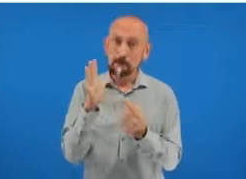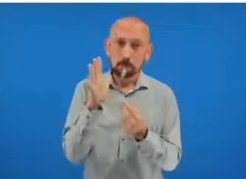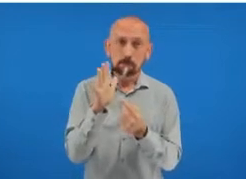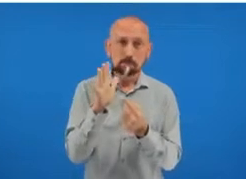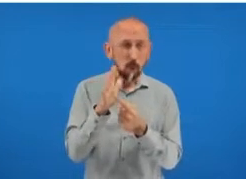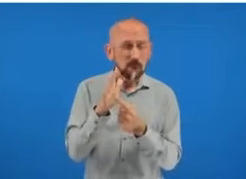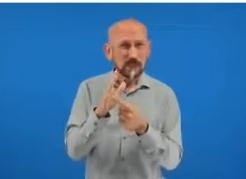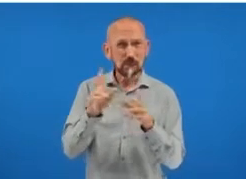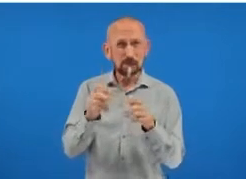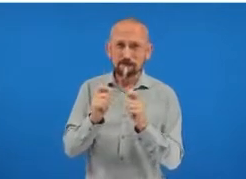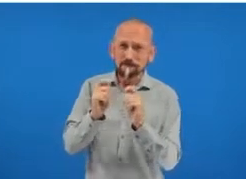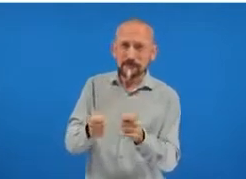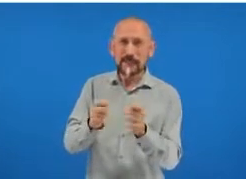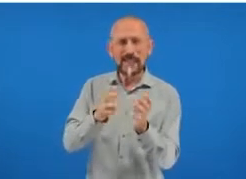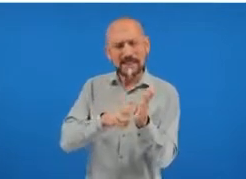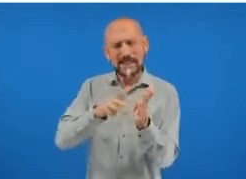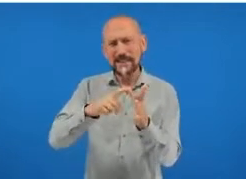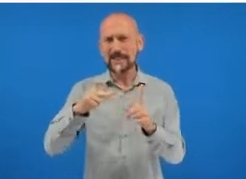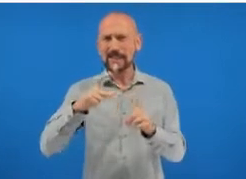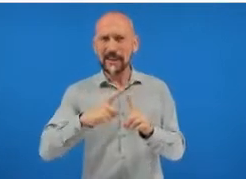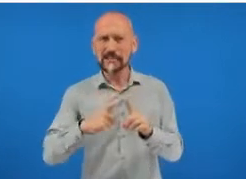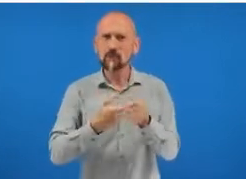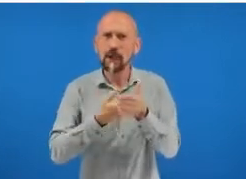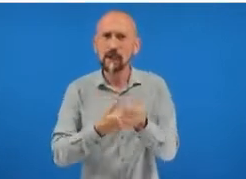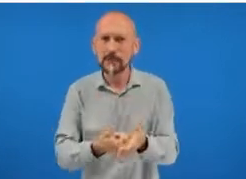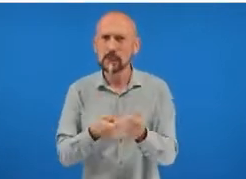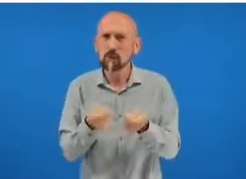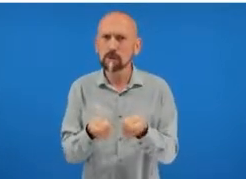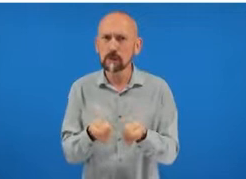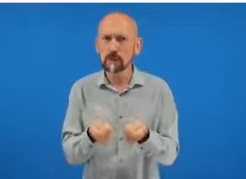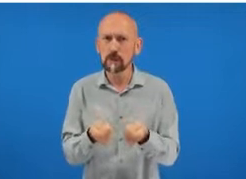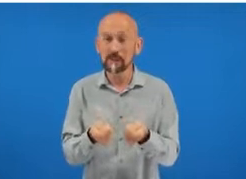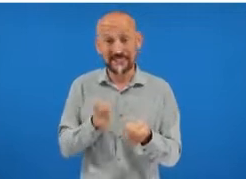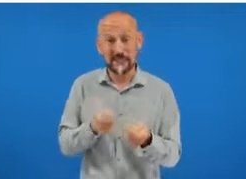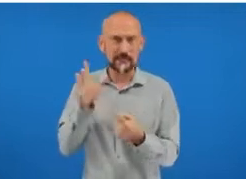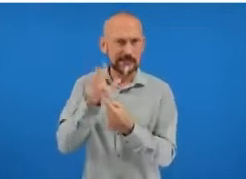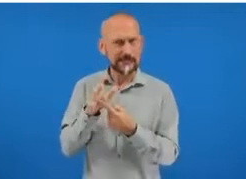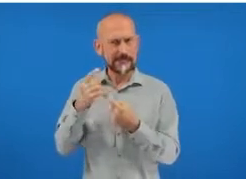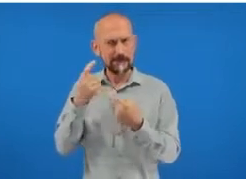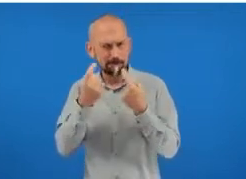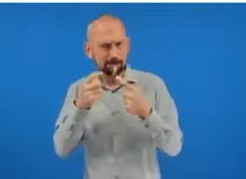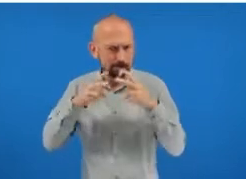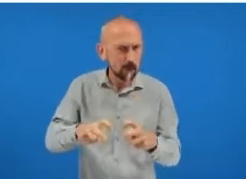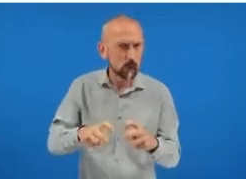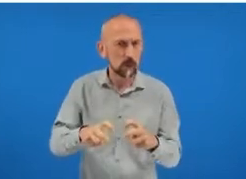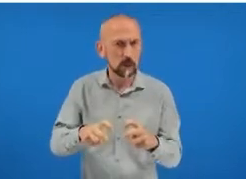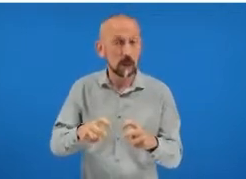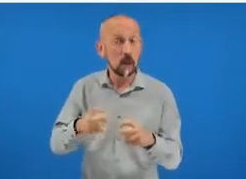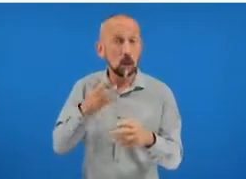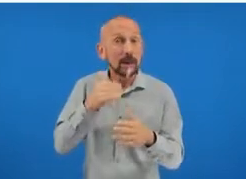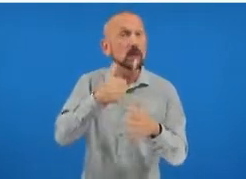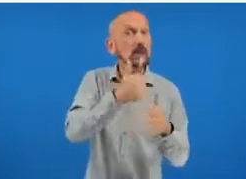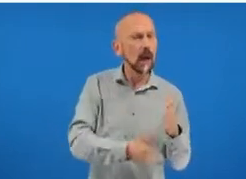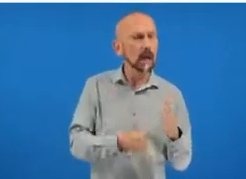treatment, which is a key idea behind IAPT? And I think that was controversial at the start. And we did have a